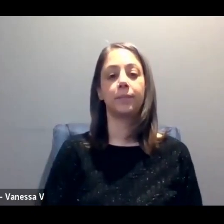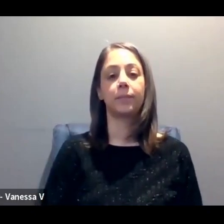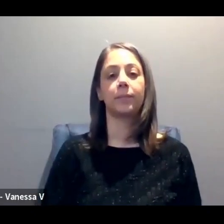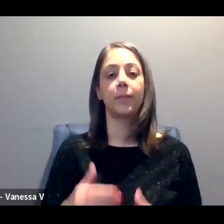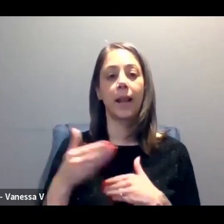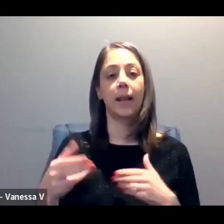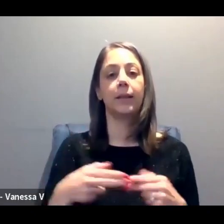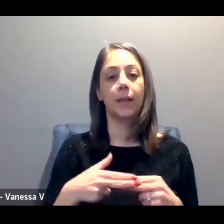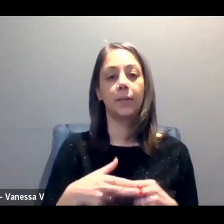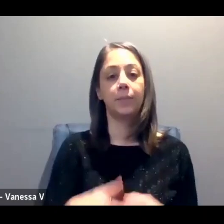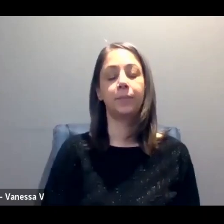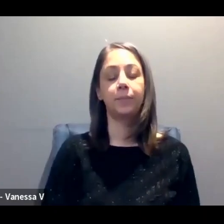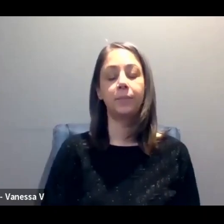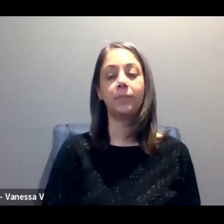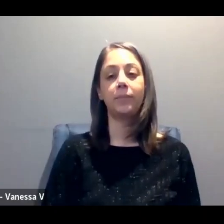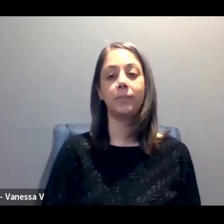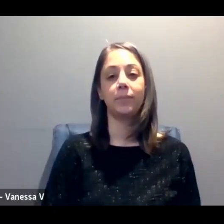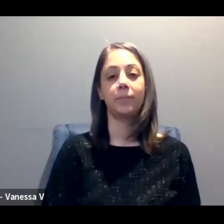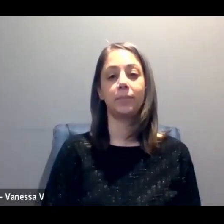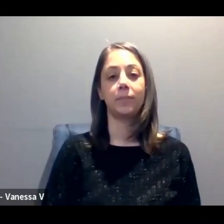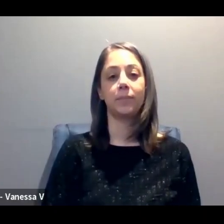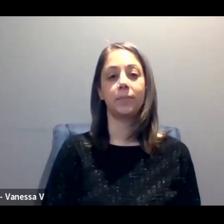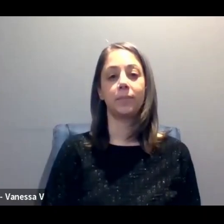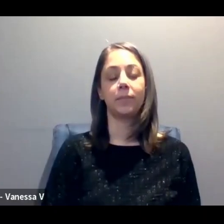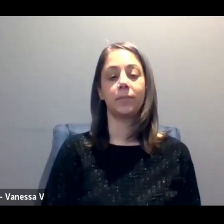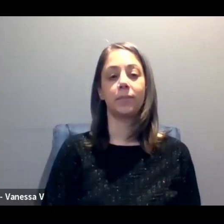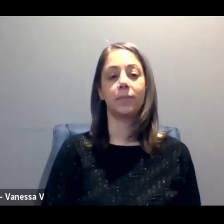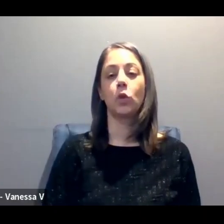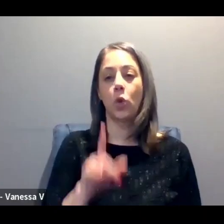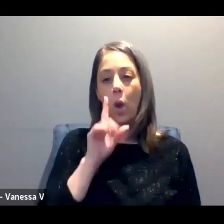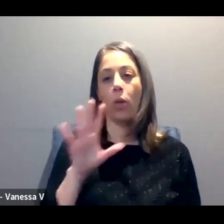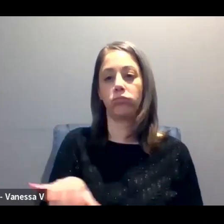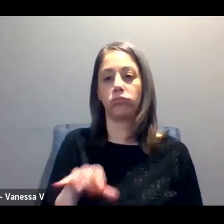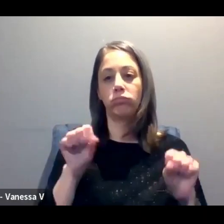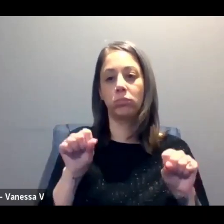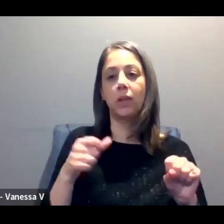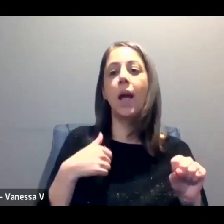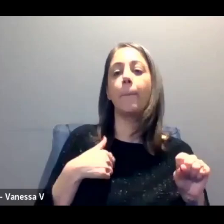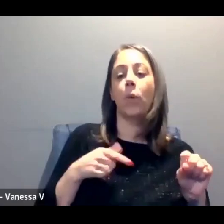Next slide. And I'm just going to go ahead and take over. Also,